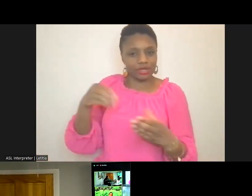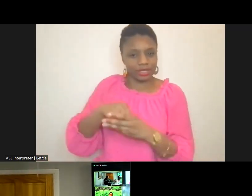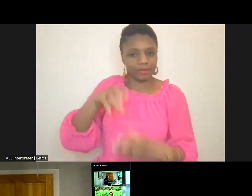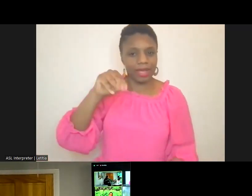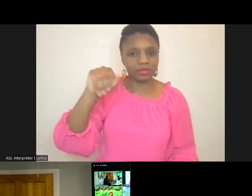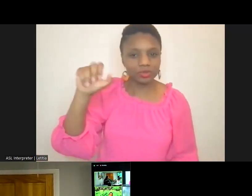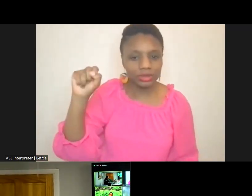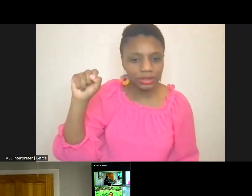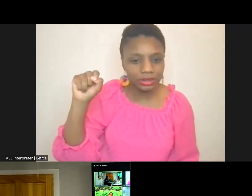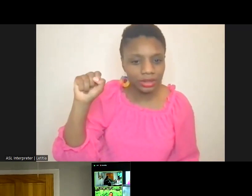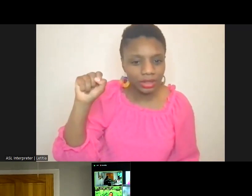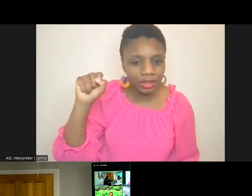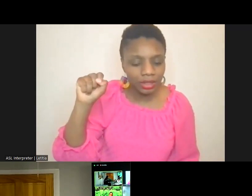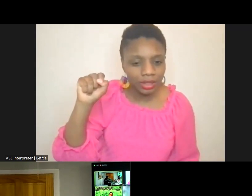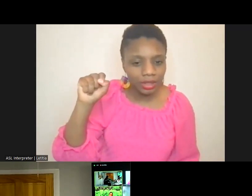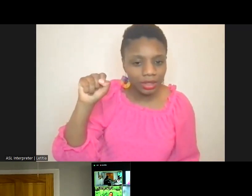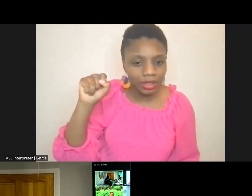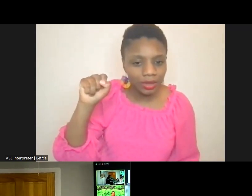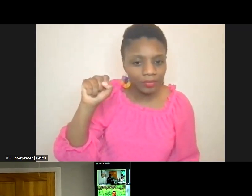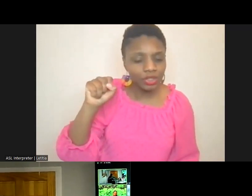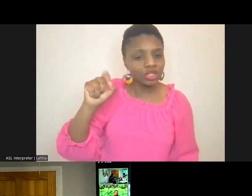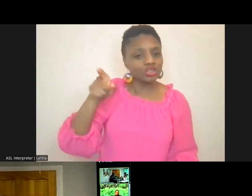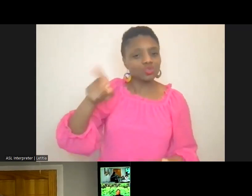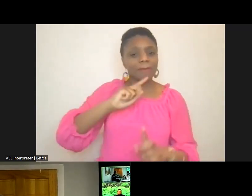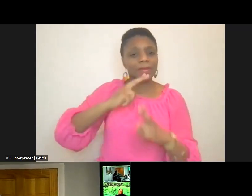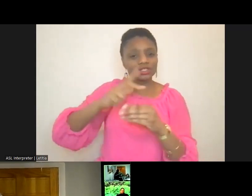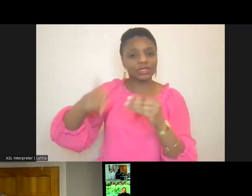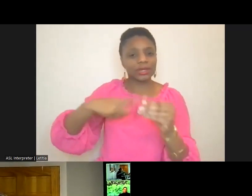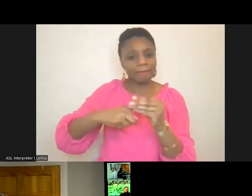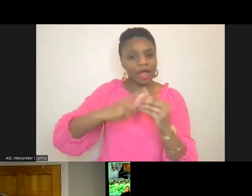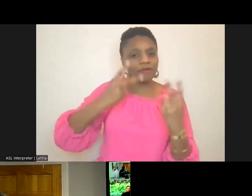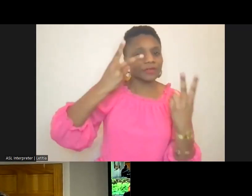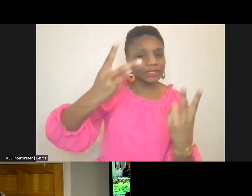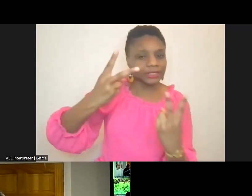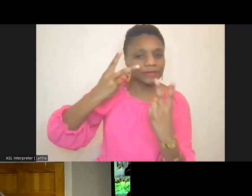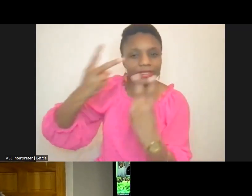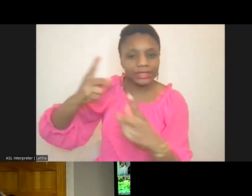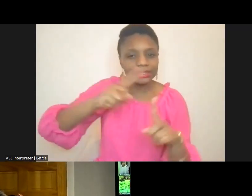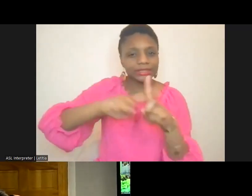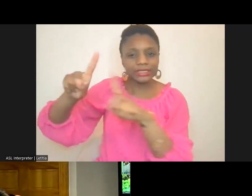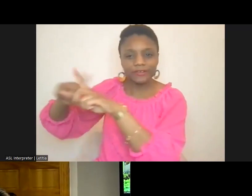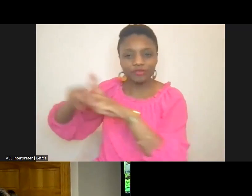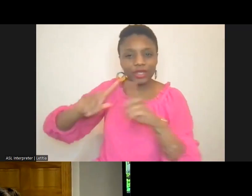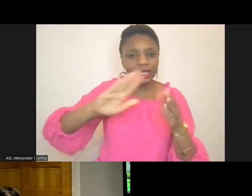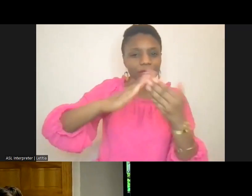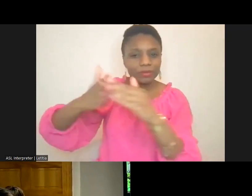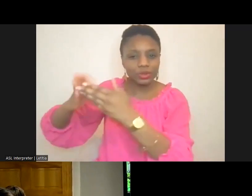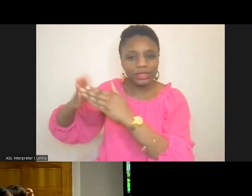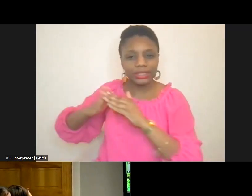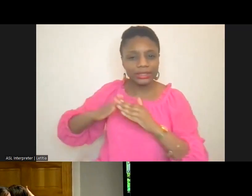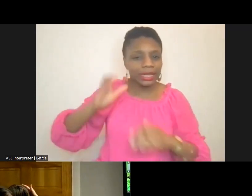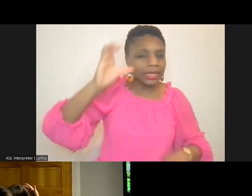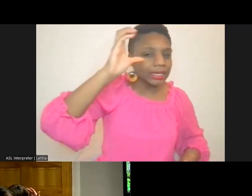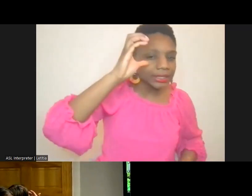to do with going around to different communities and, you know, talking about listening and having different ways to really